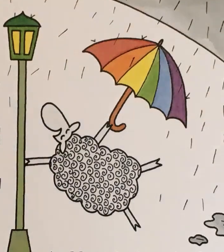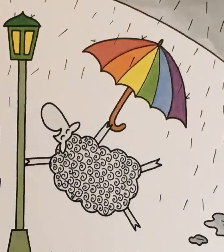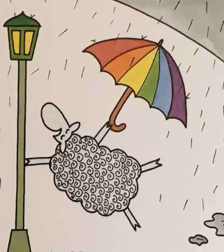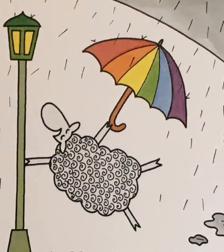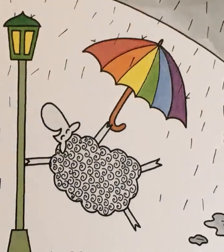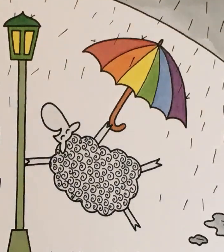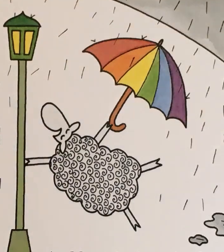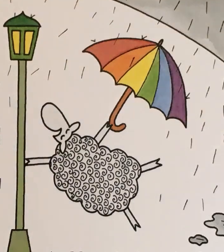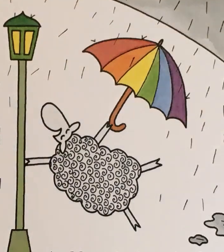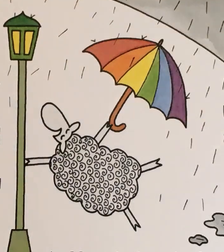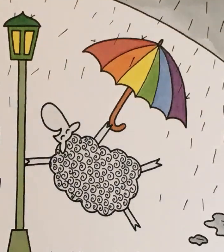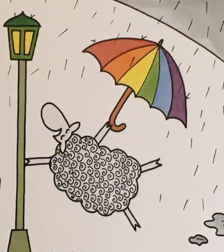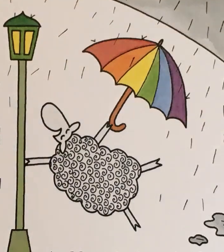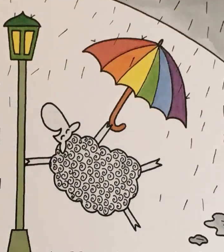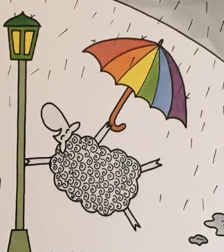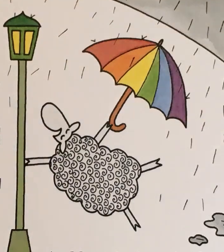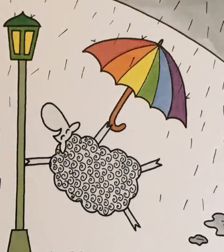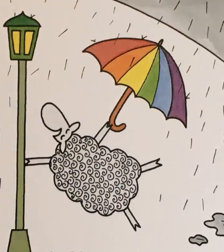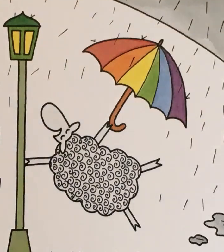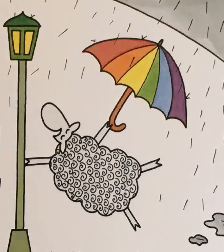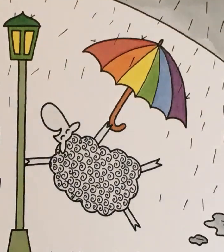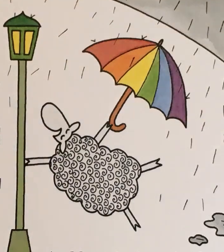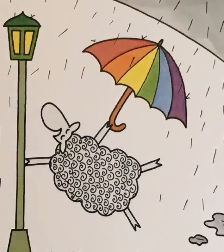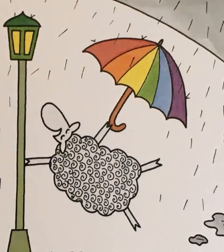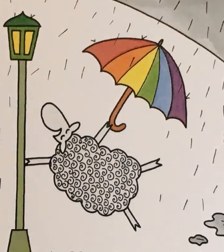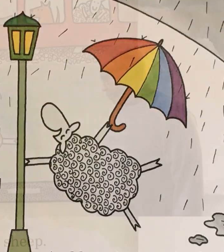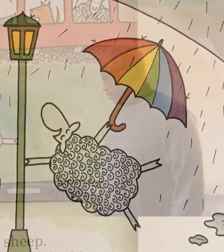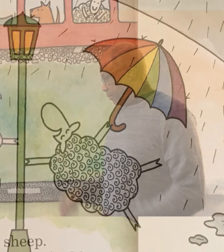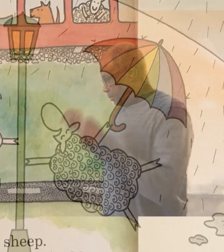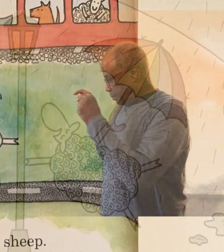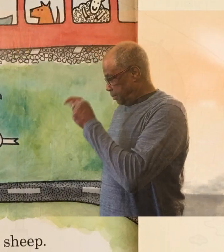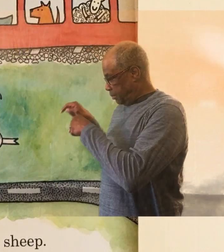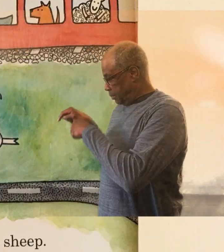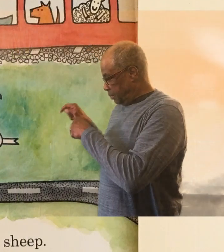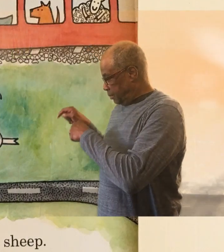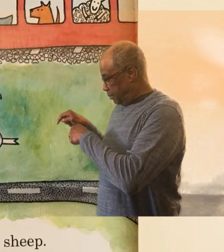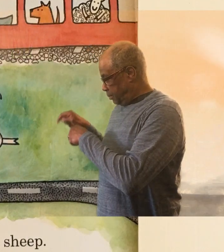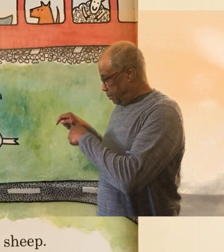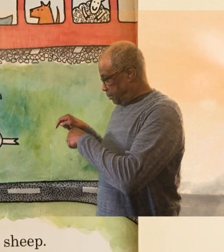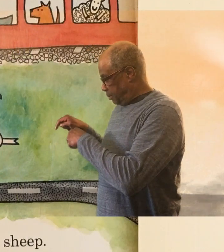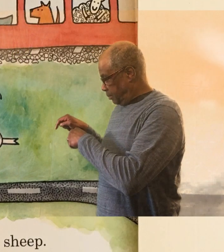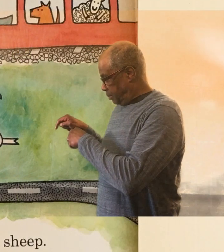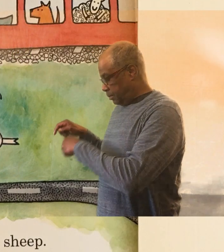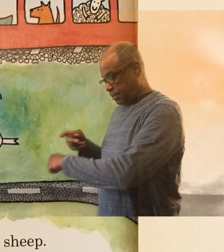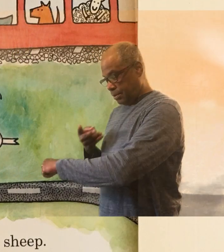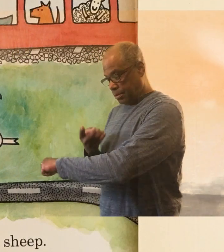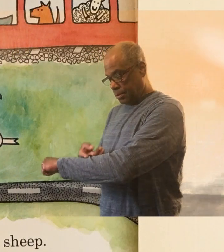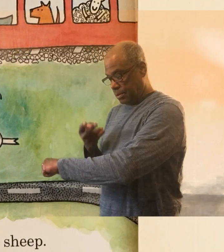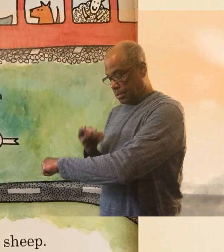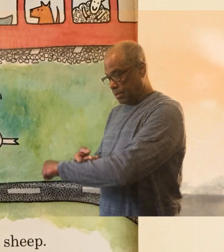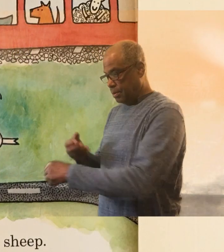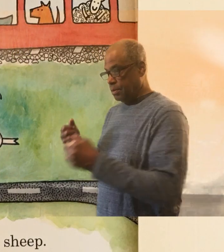here Here is the